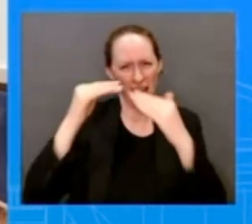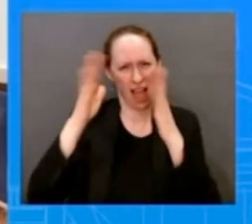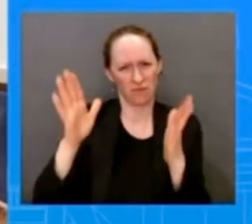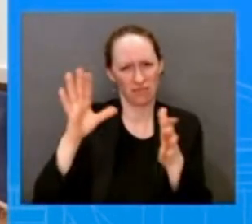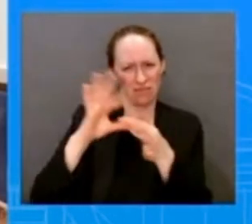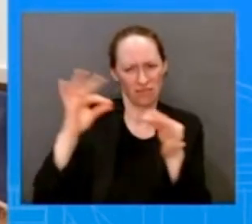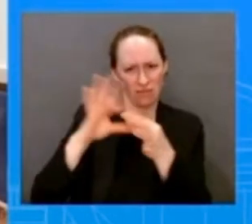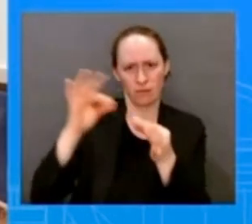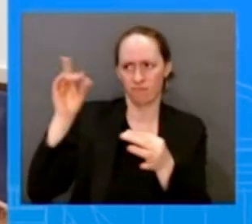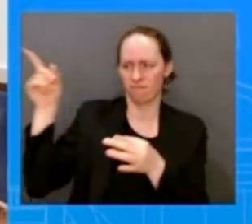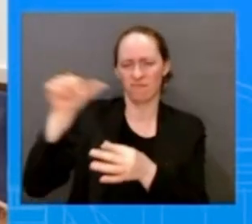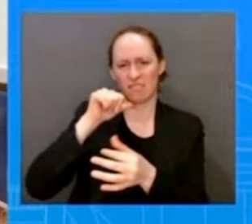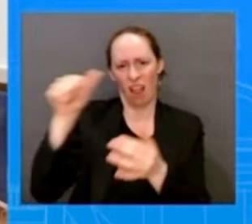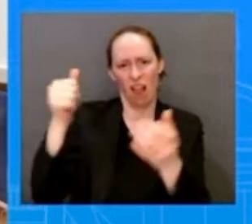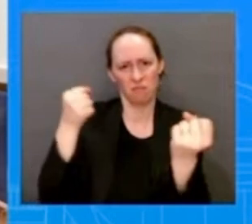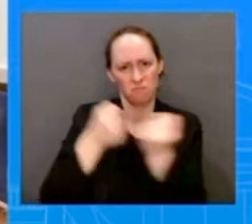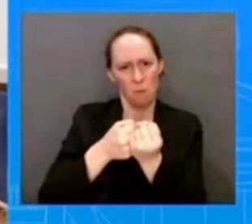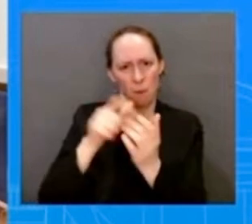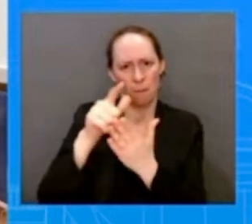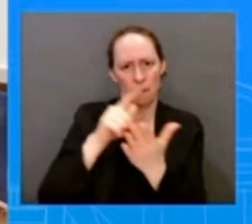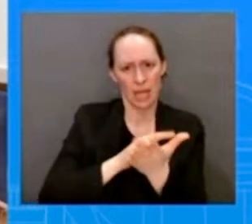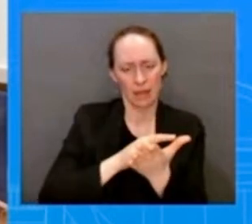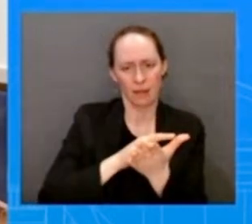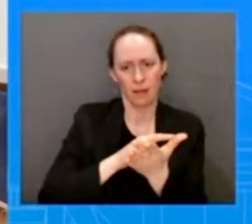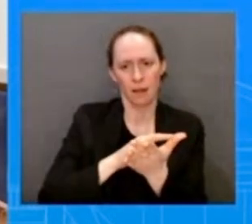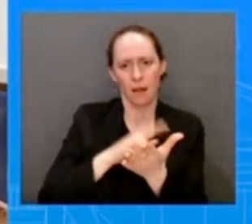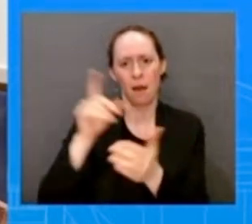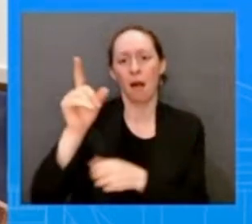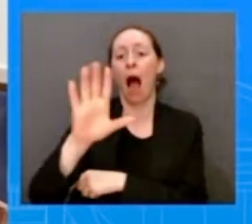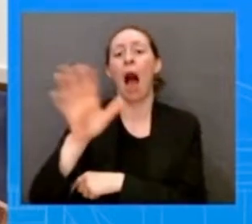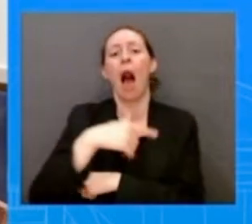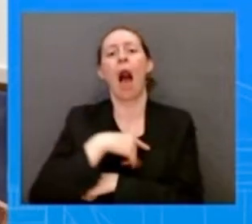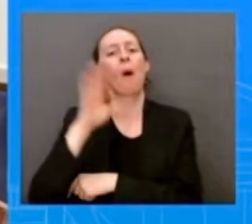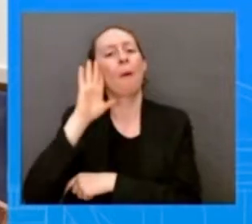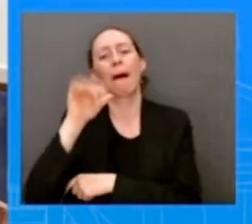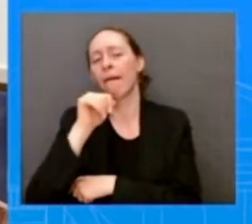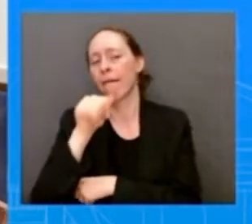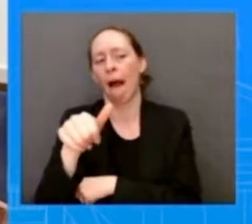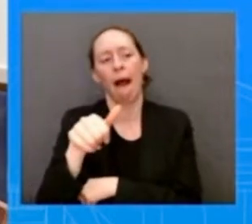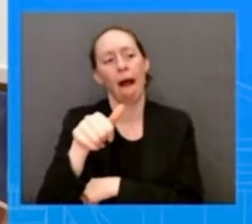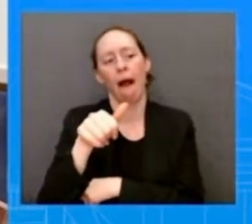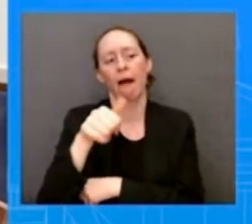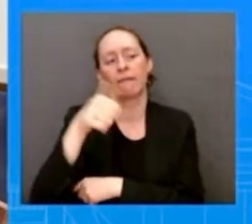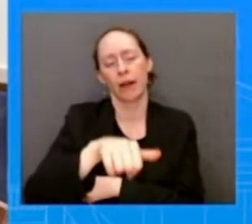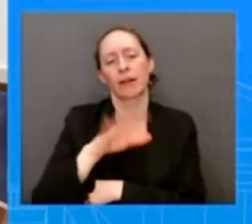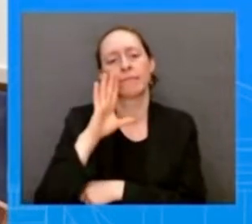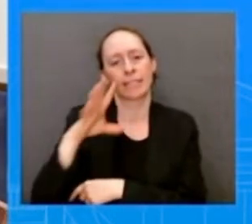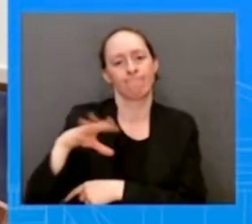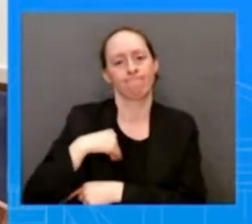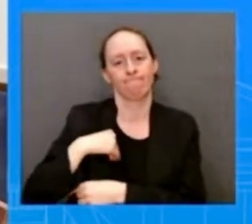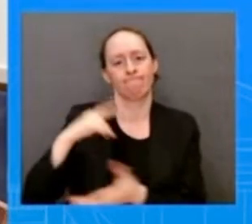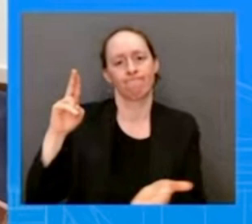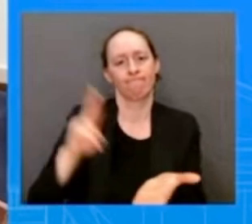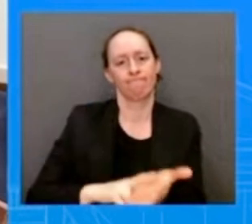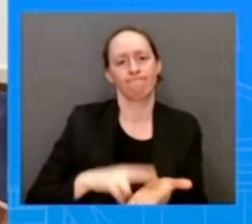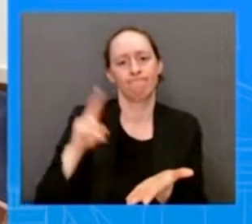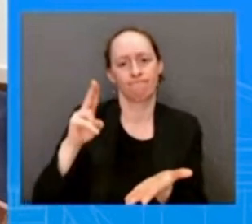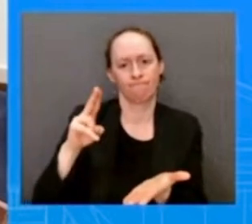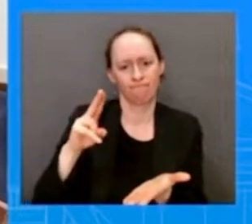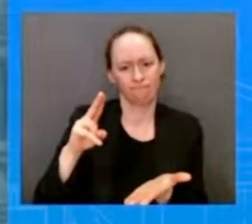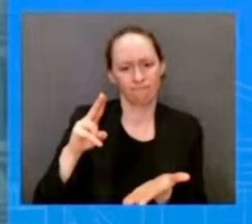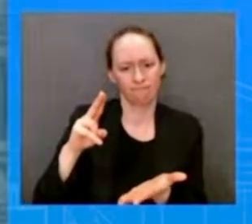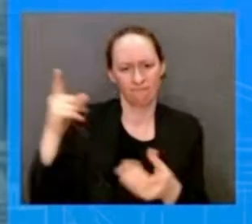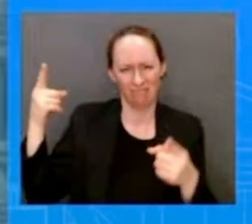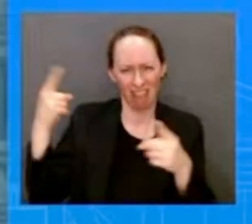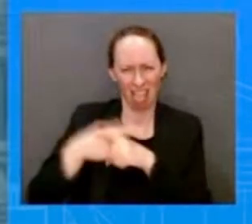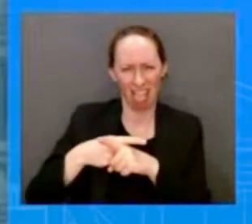is not vetoing it, instead he is signing it? Which is to say, why should Americans believe the White House when it says it doesn't support something if the president's going to sign it, no less? I